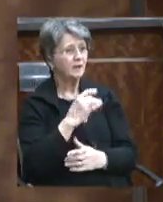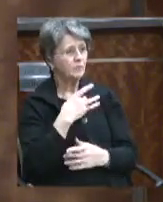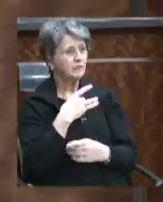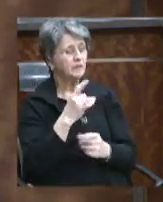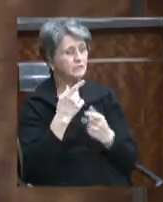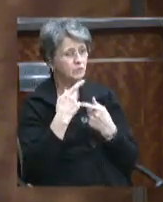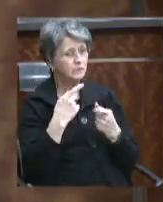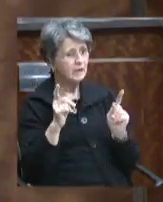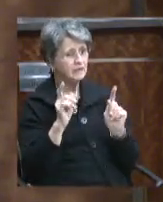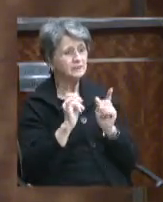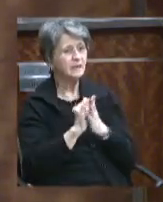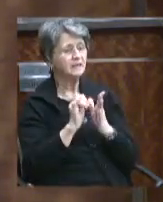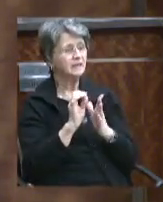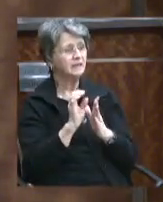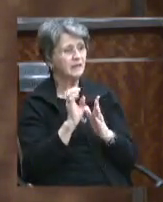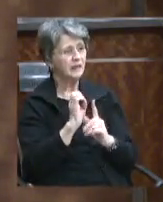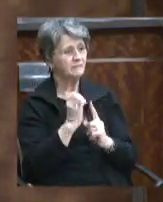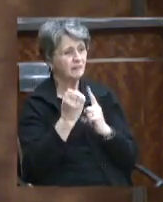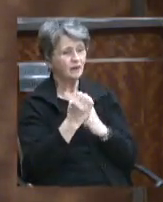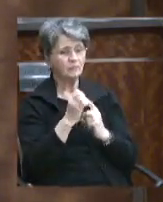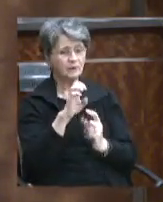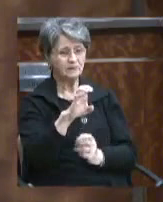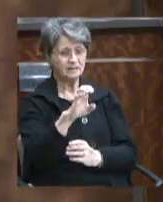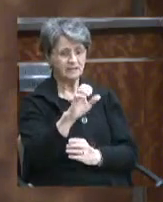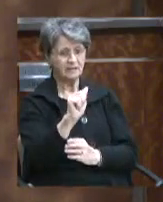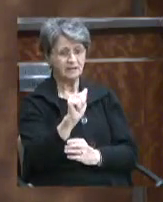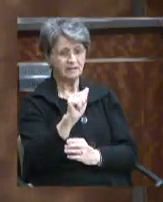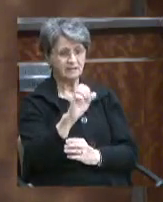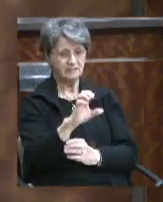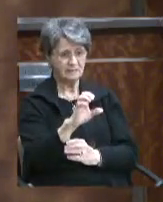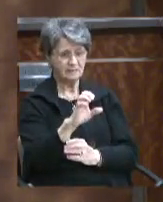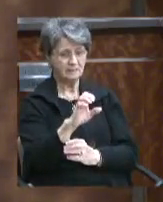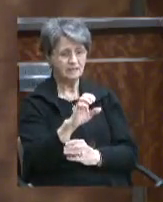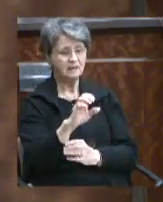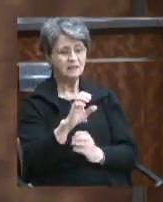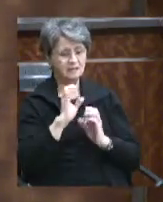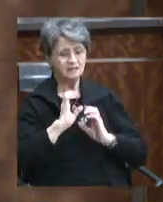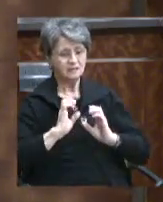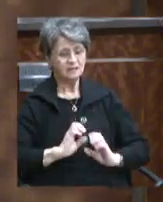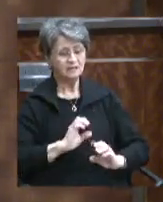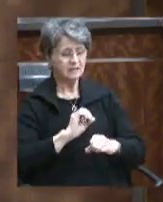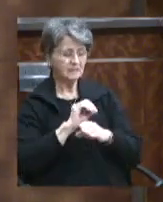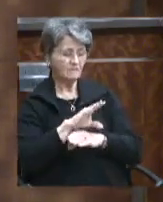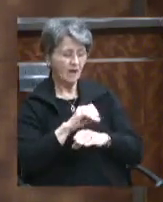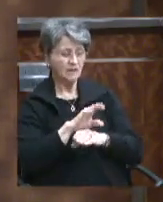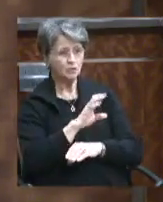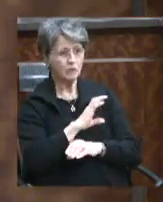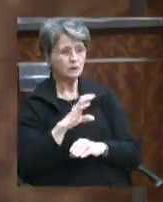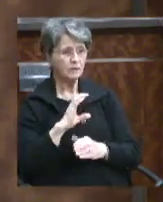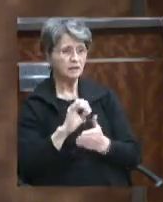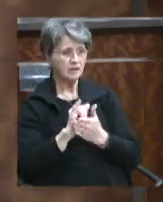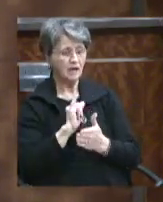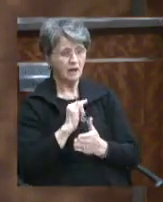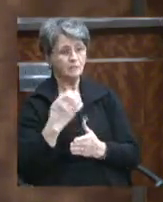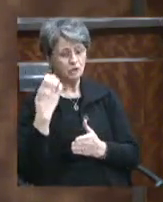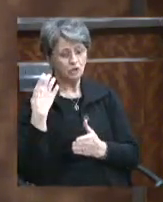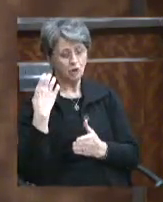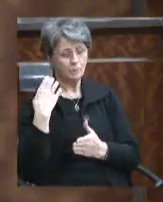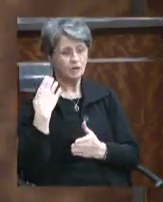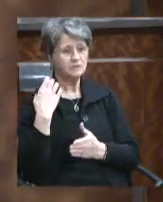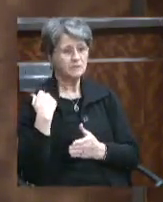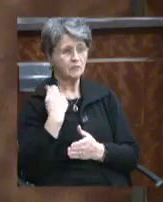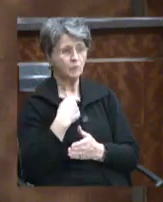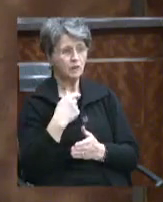the Environmental CAC, Citizens Advisory Committee that I chair, we're making